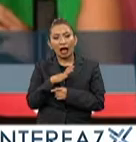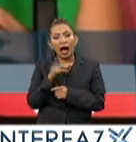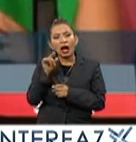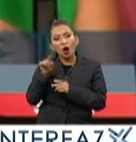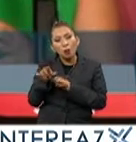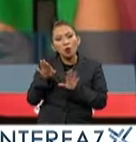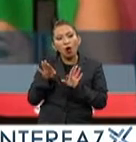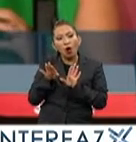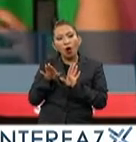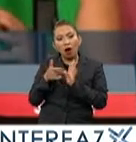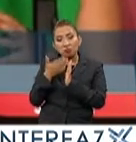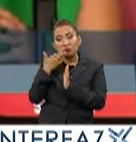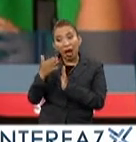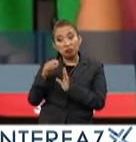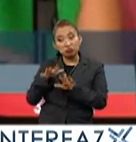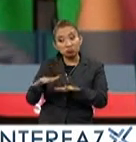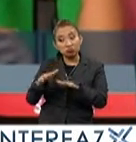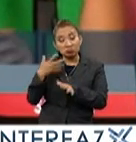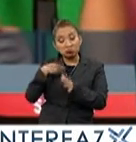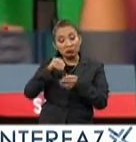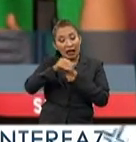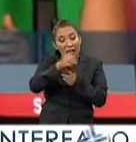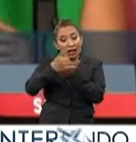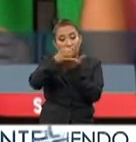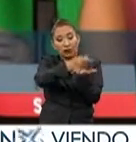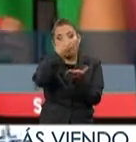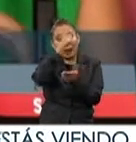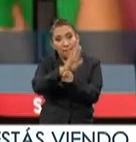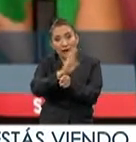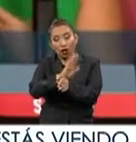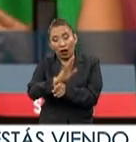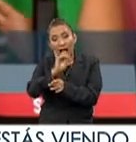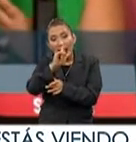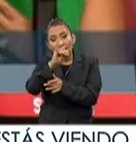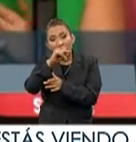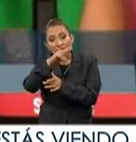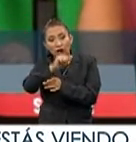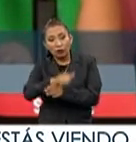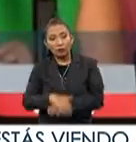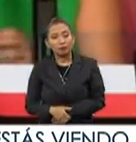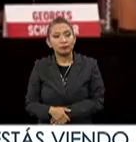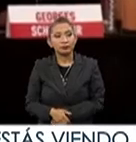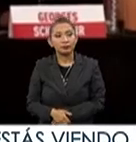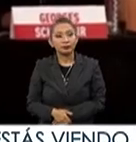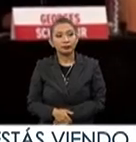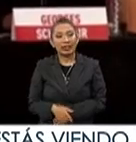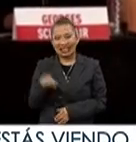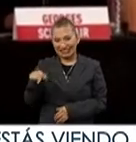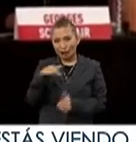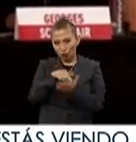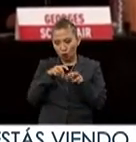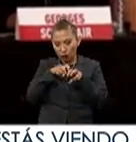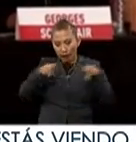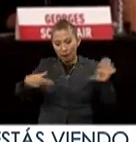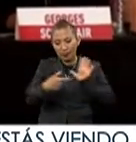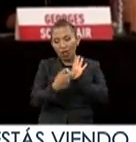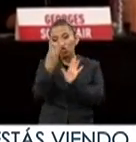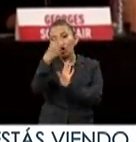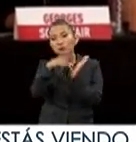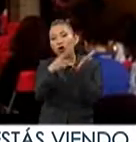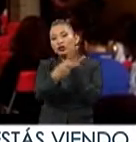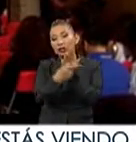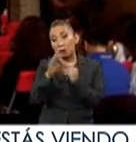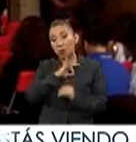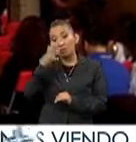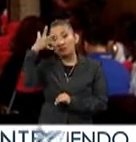films come with when it's screened in Lebanon is starting to make an impact. En el evento fueron presentados 2 proyectos